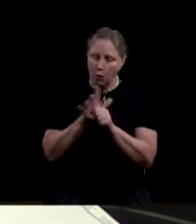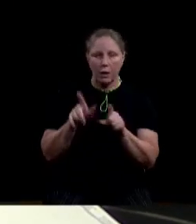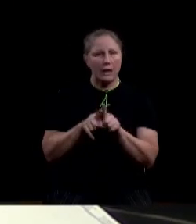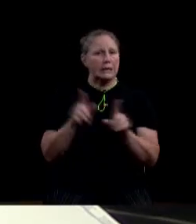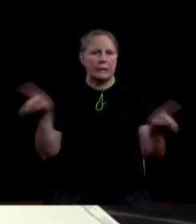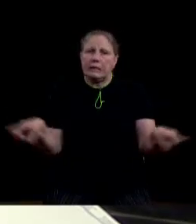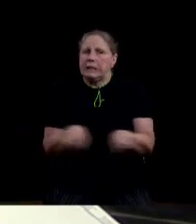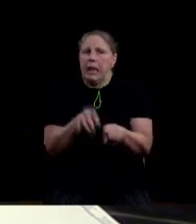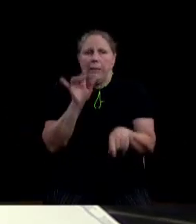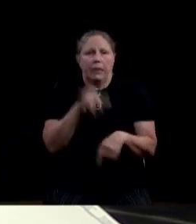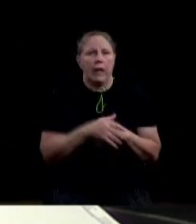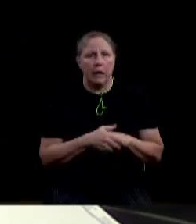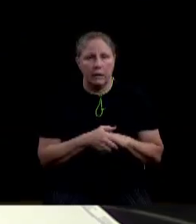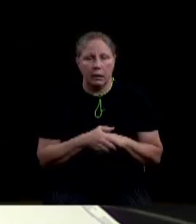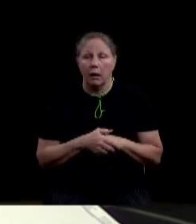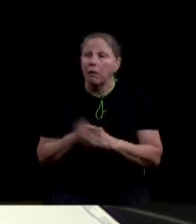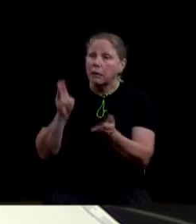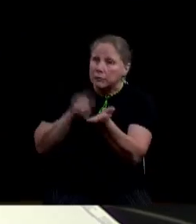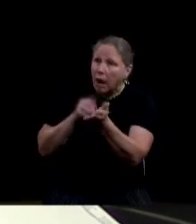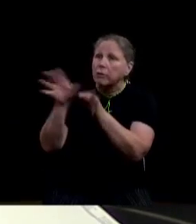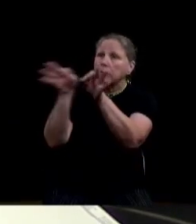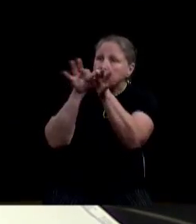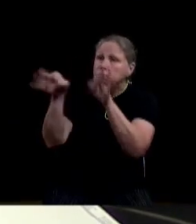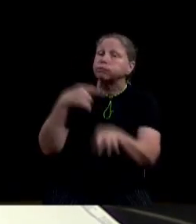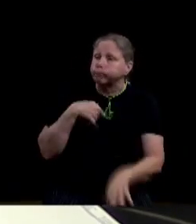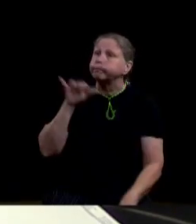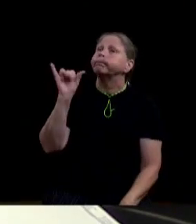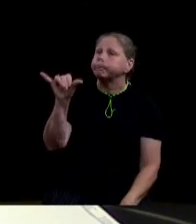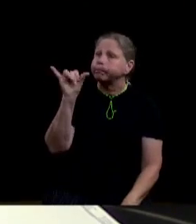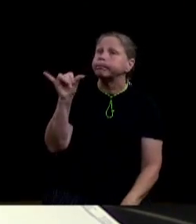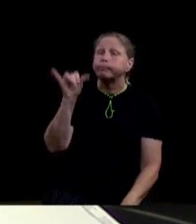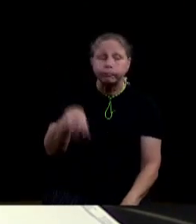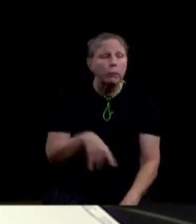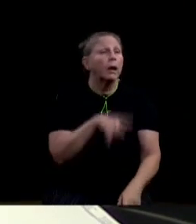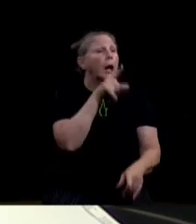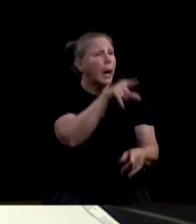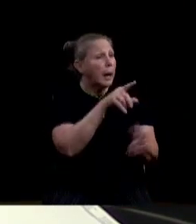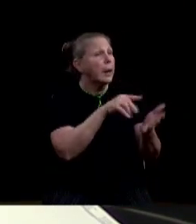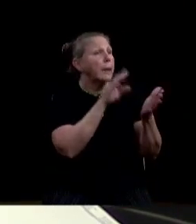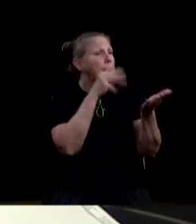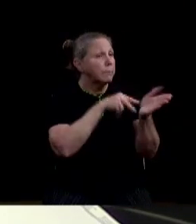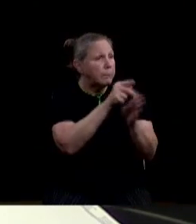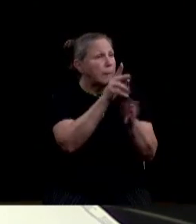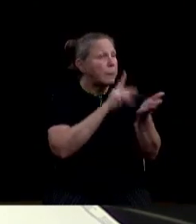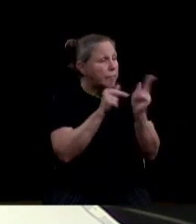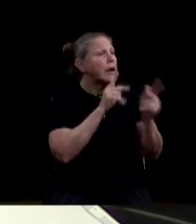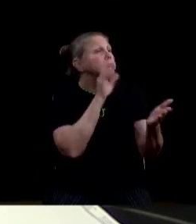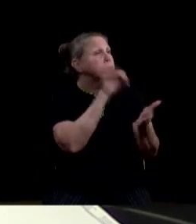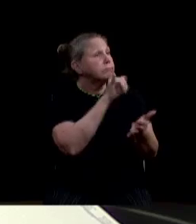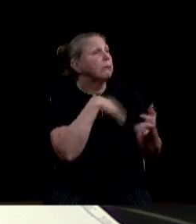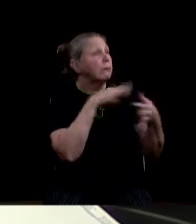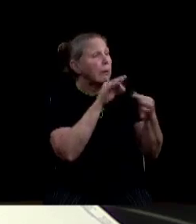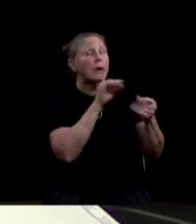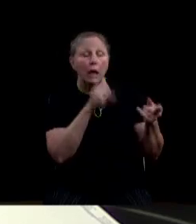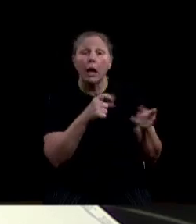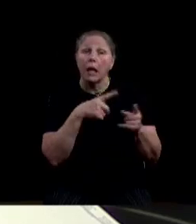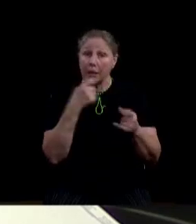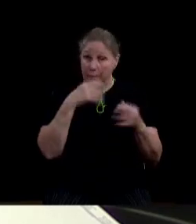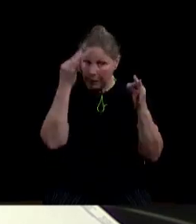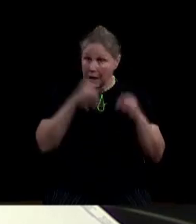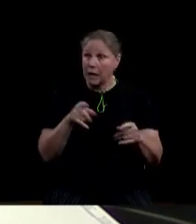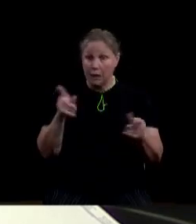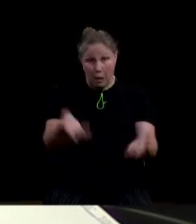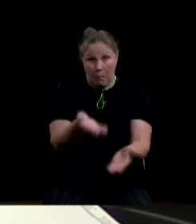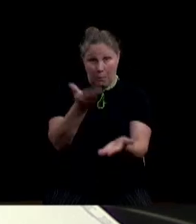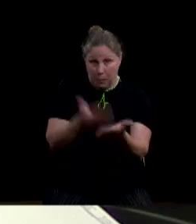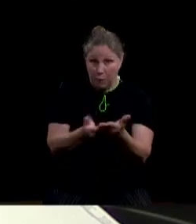medical professionals on both sides of the story and have concluded that because it has been proven that people can recover from this,